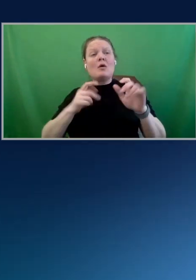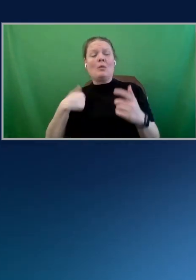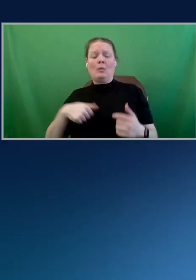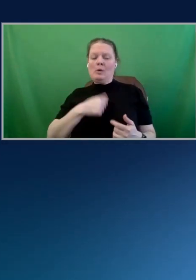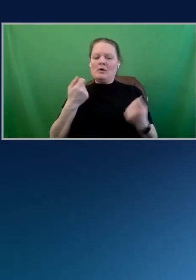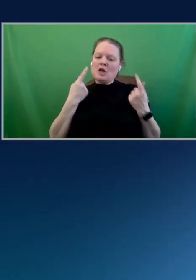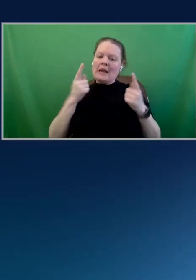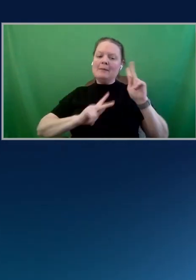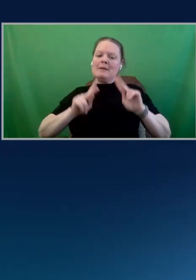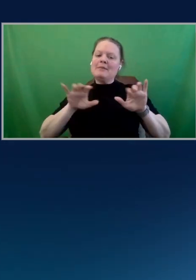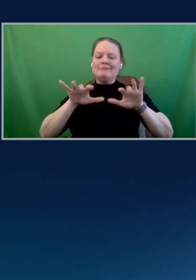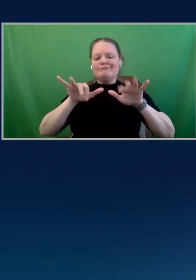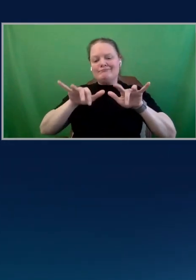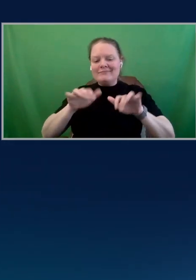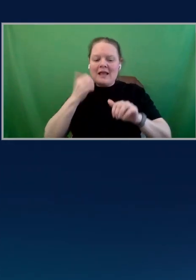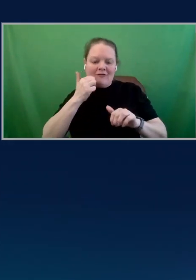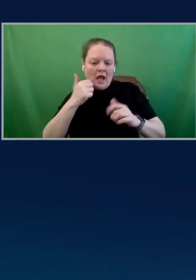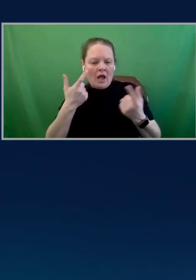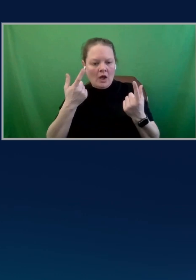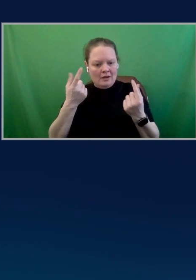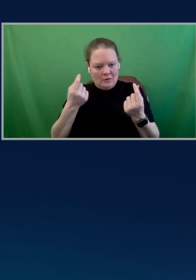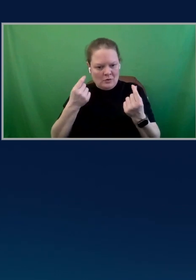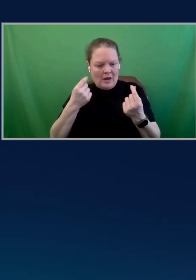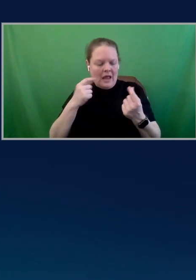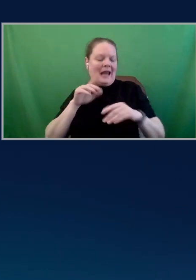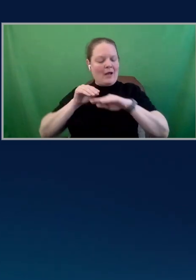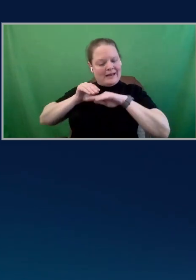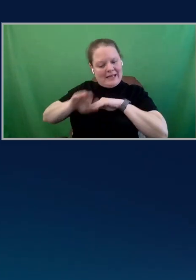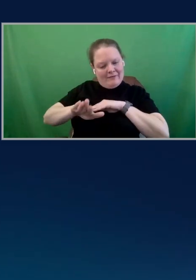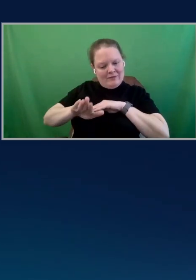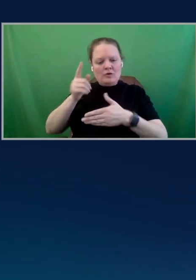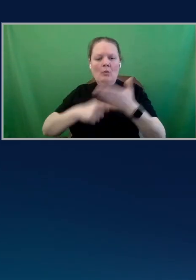doing and how that influences what's being used in the technology field.